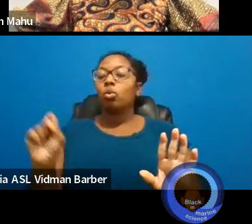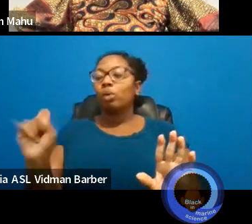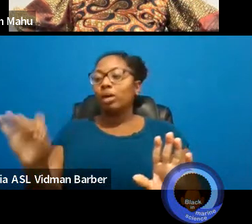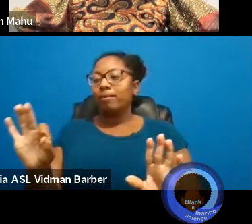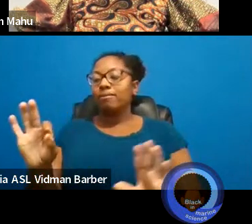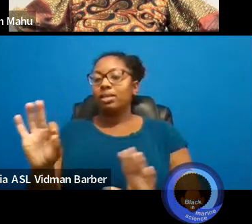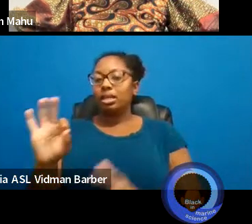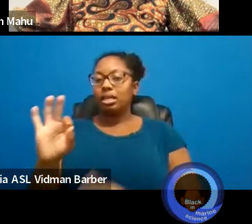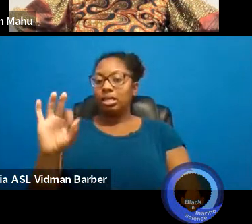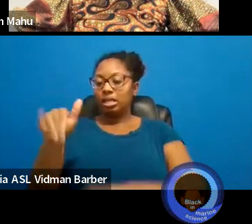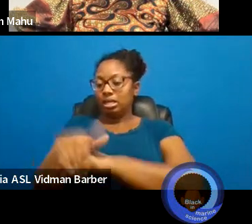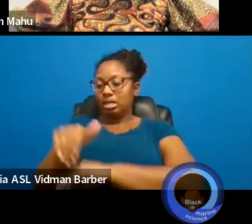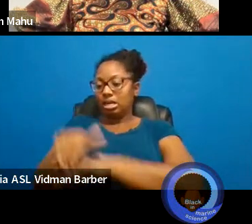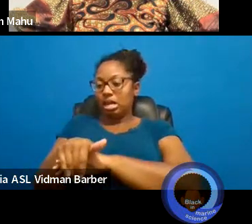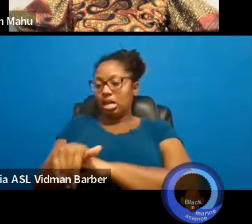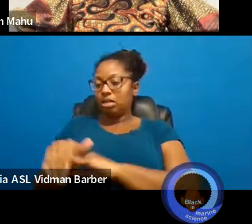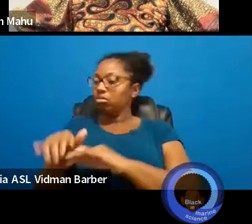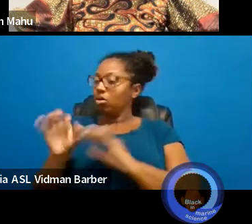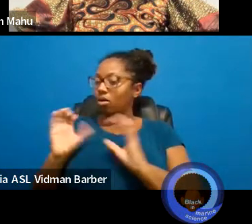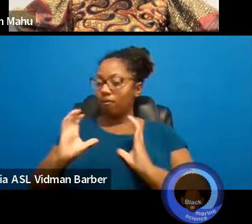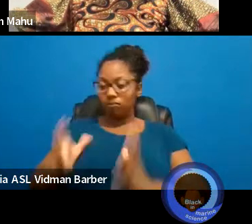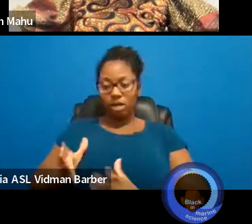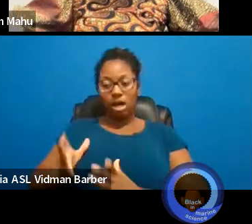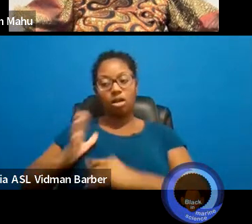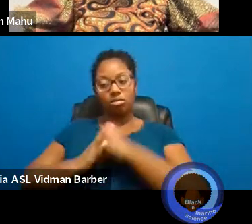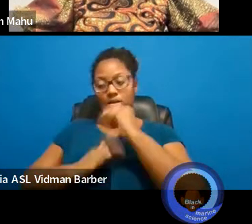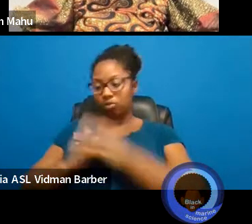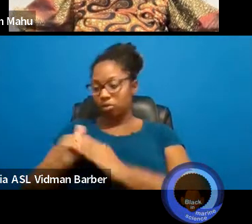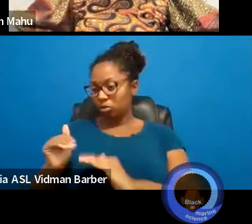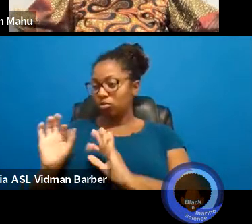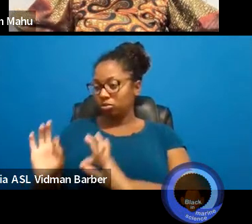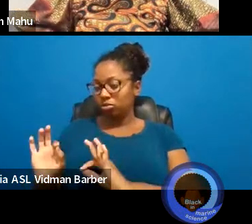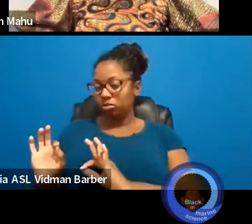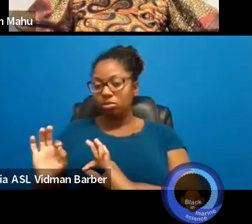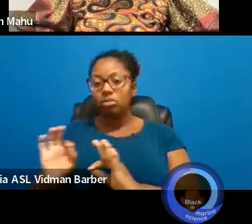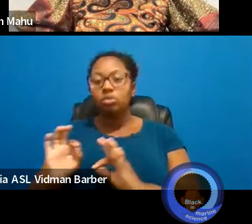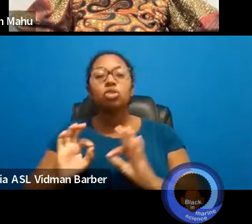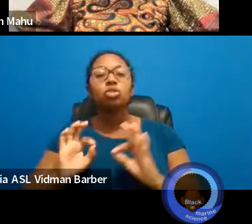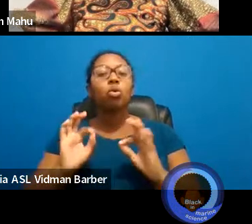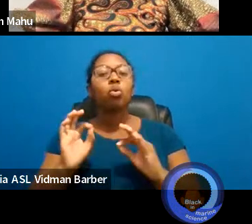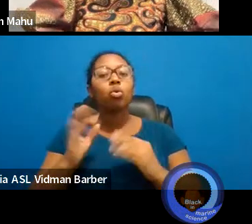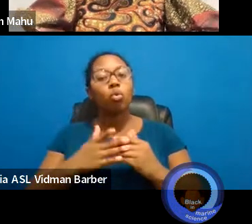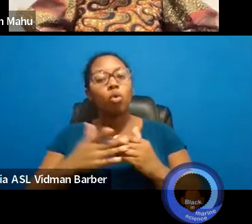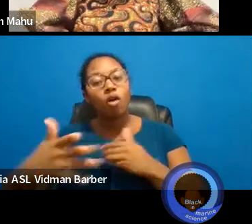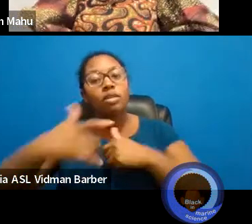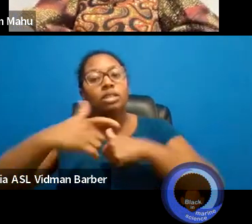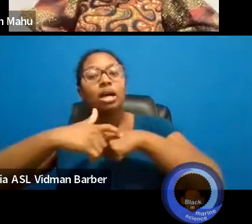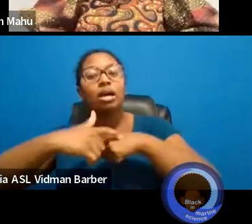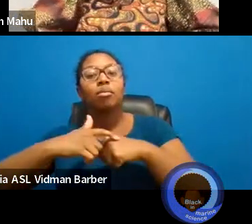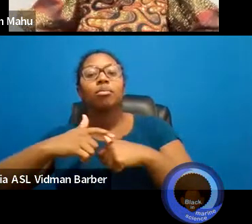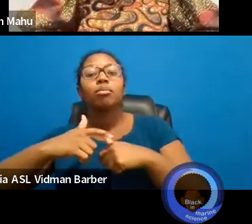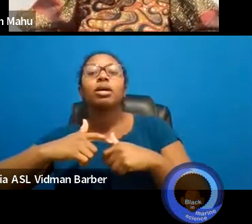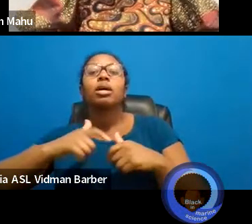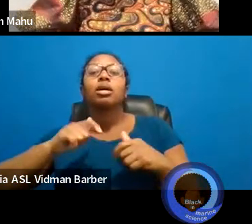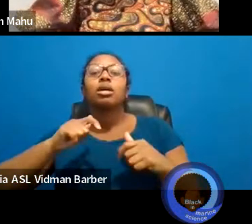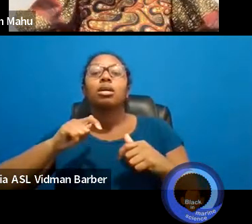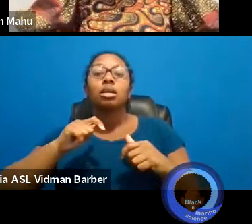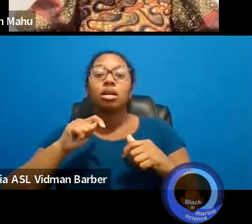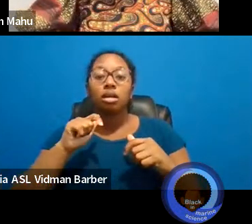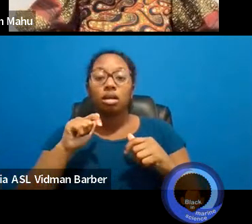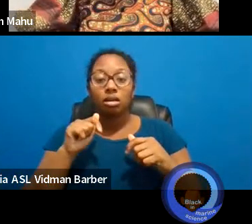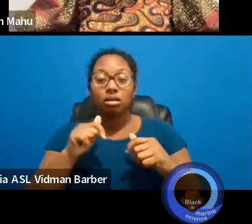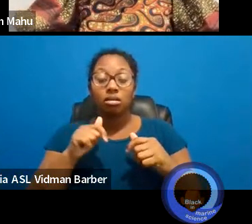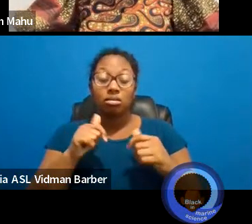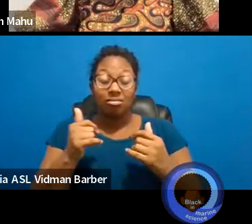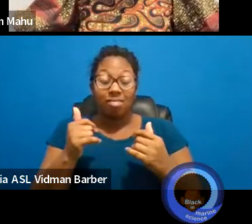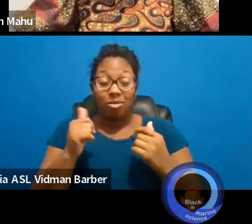time, I'm fine with it. I'm comfortable. So with time, I was able to overcome that challenge. I didn't really see it as a challenge